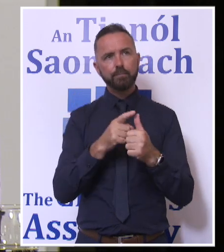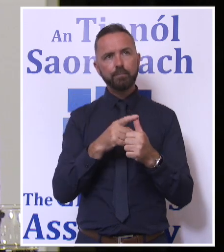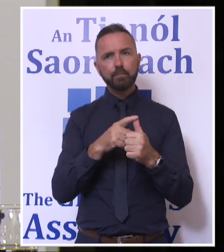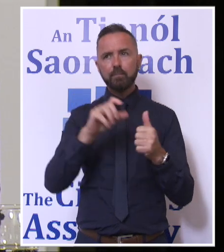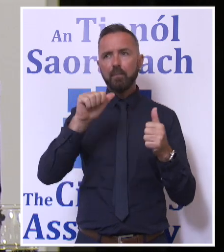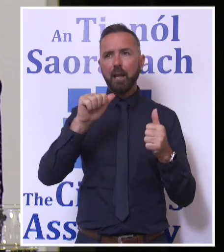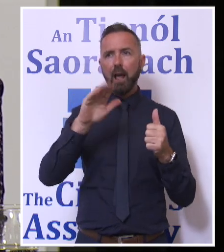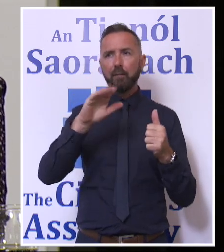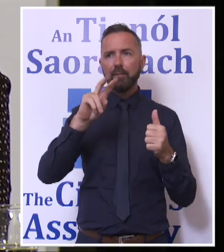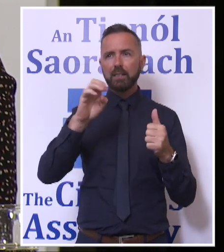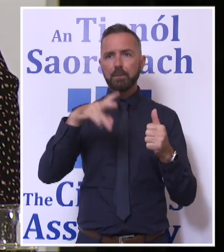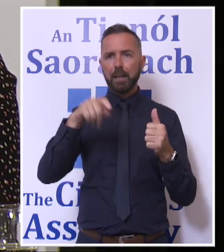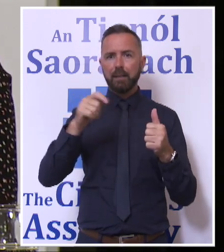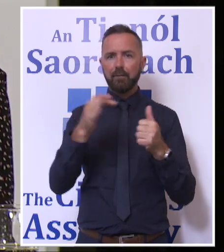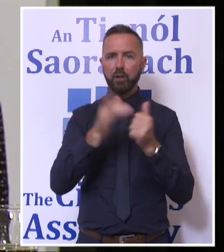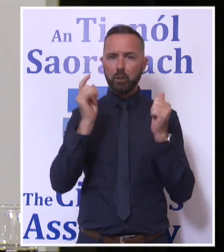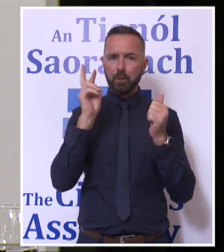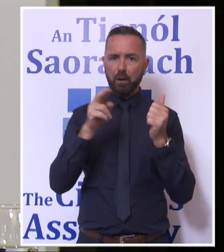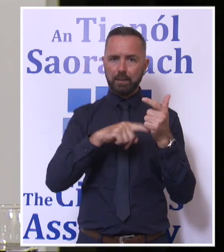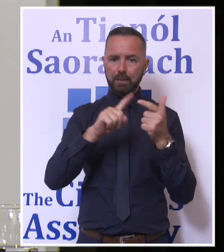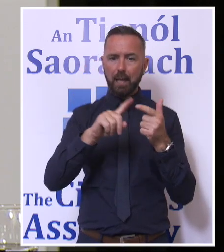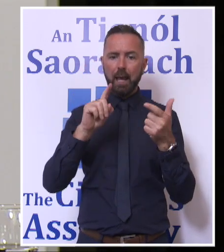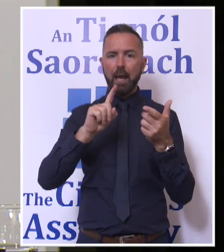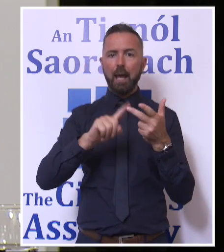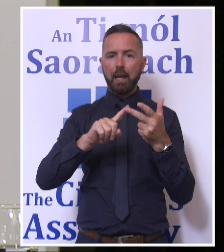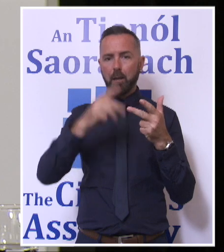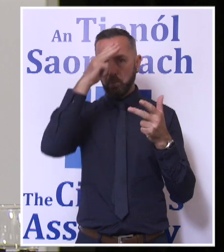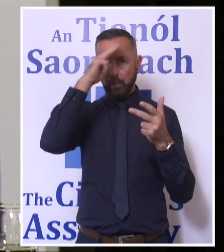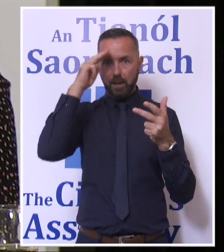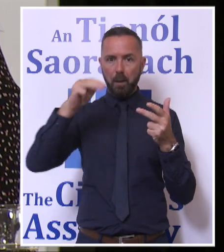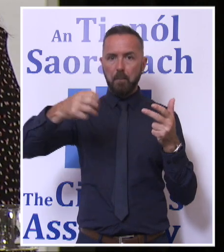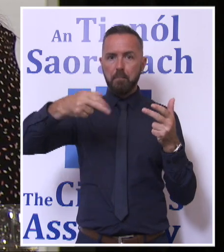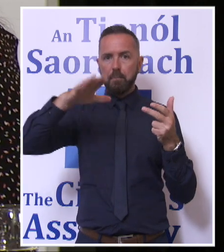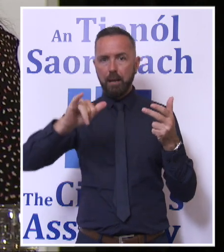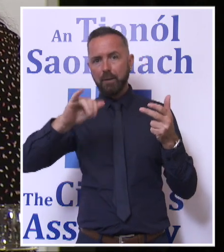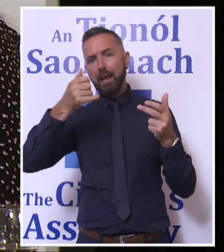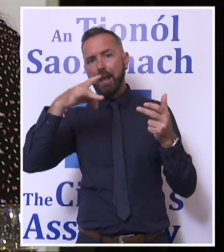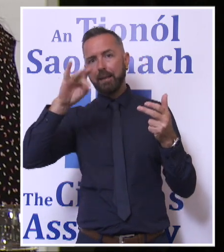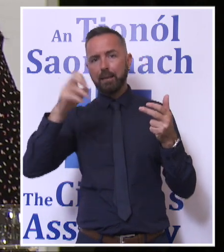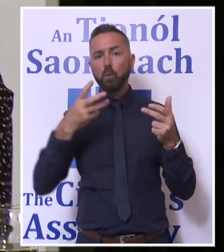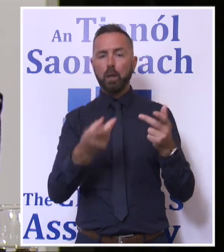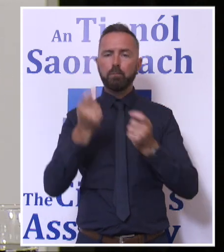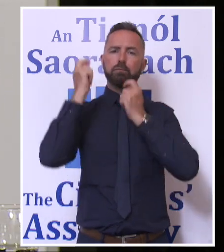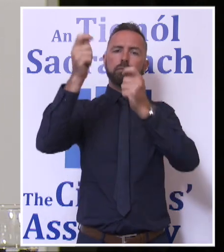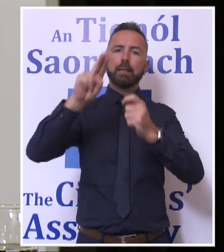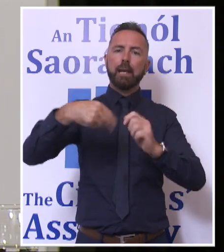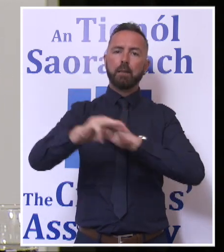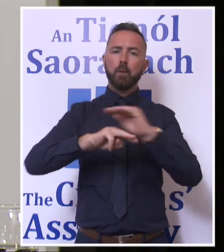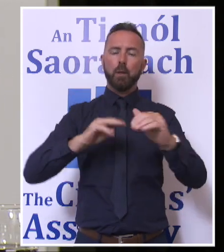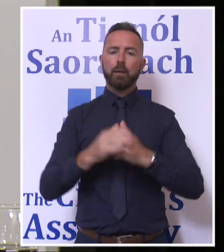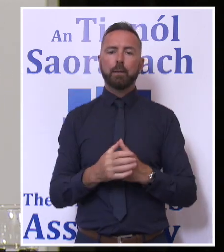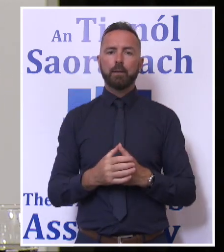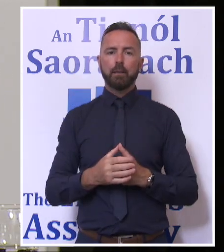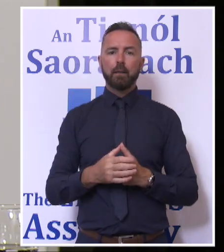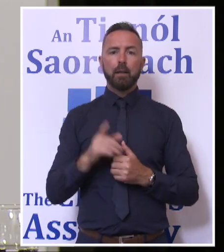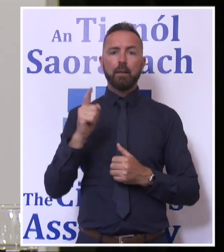Alva Smith for human rights, and Professor Mary Aiken will be bestowed that honour next month. So as I said, that is a role of the mayor to propose who